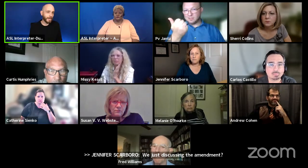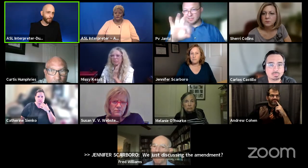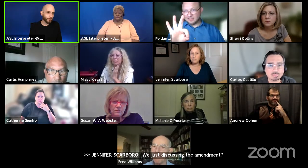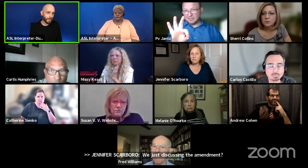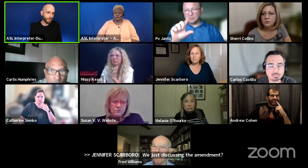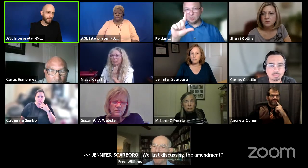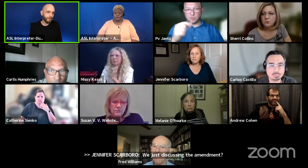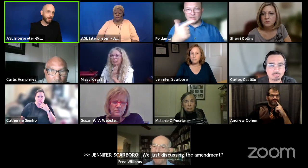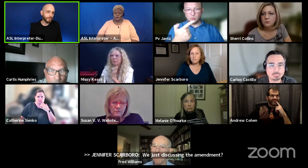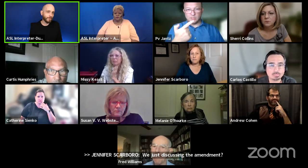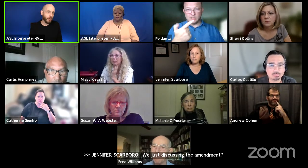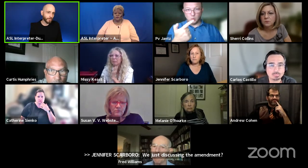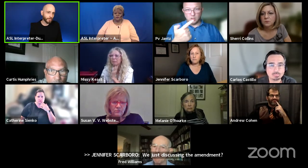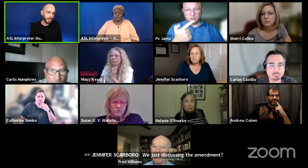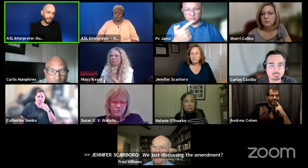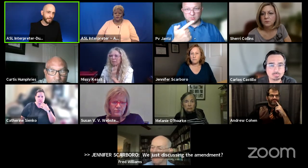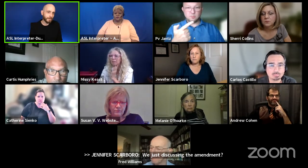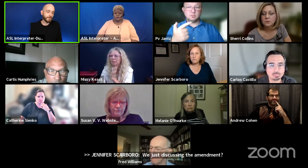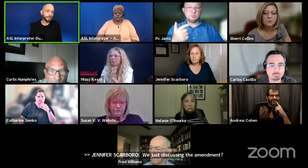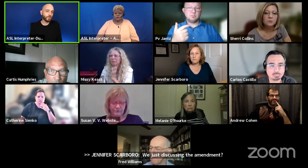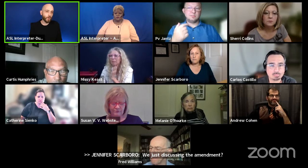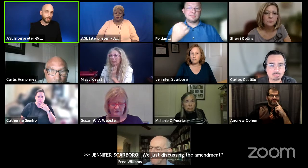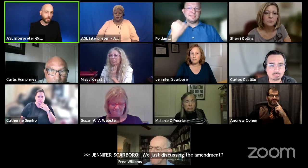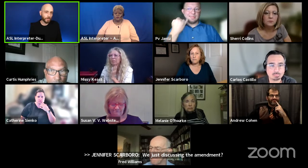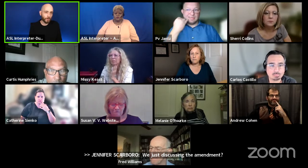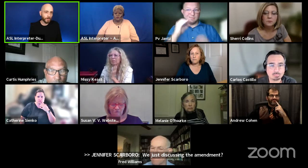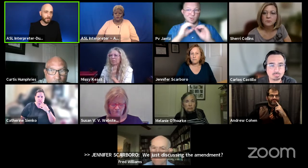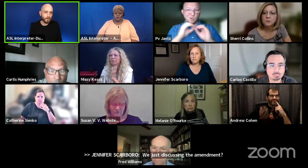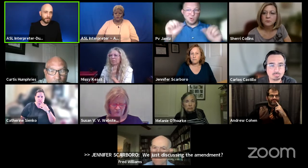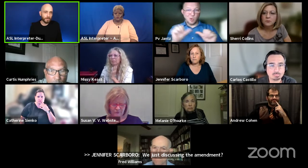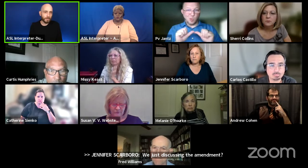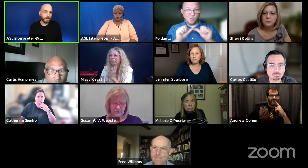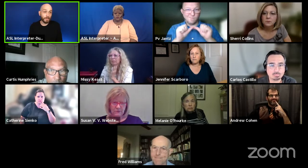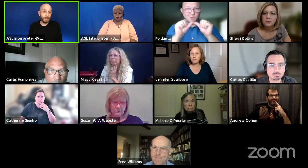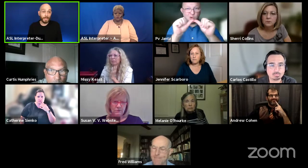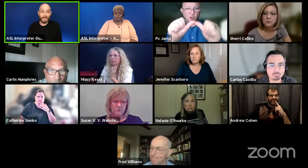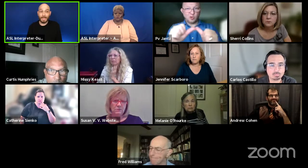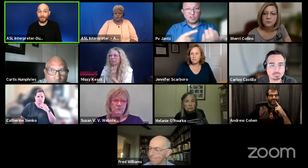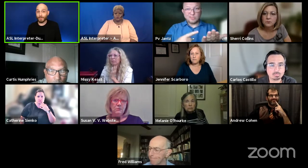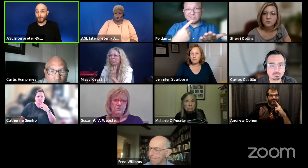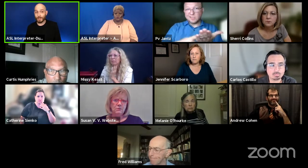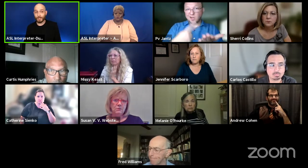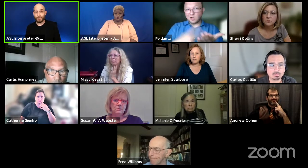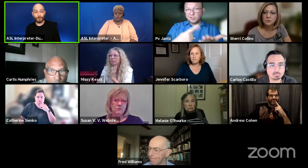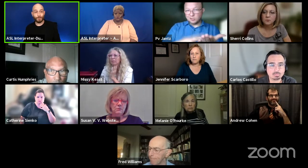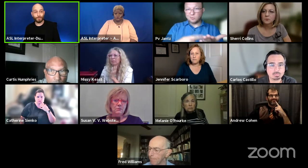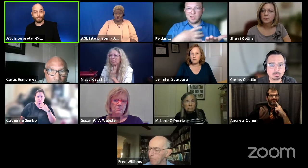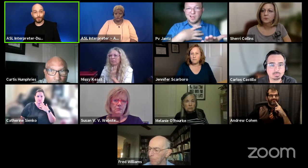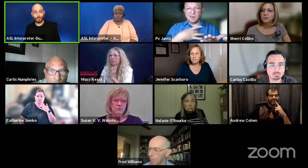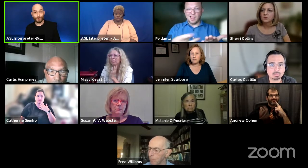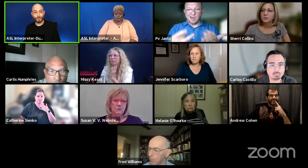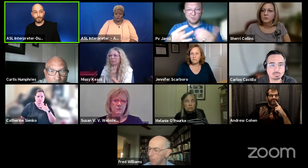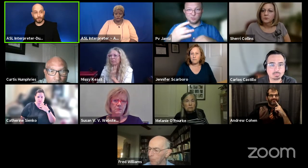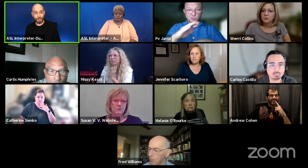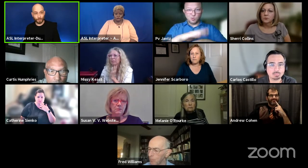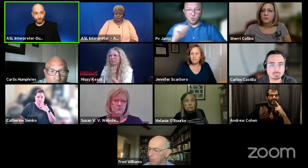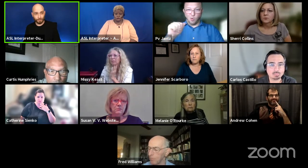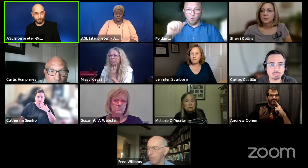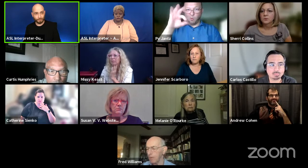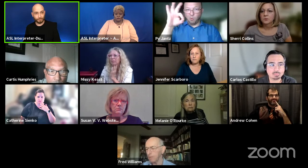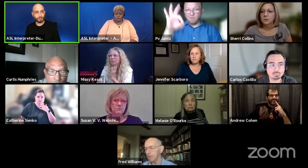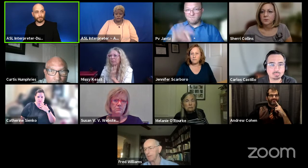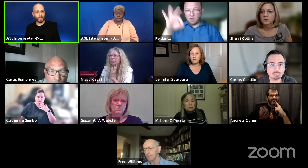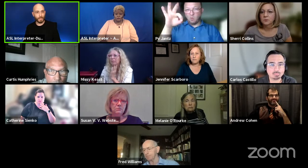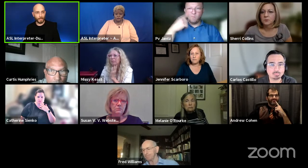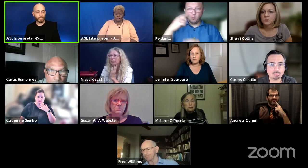the 10% effective August 19th, 2021. If there is no further